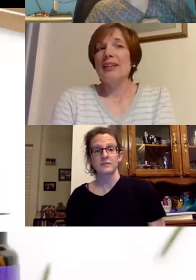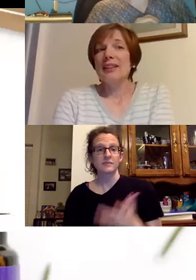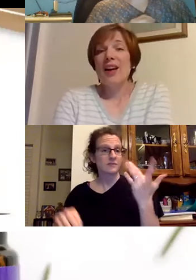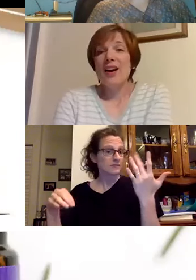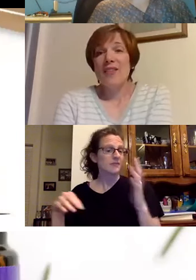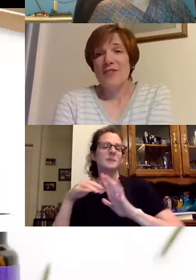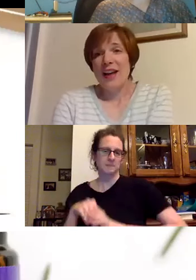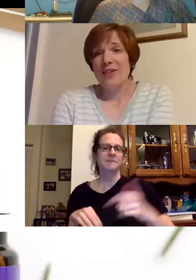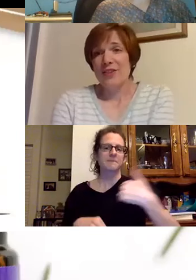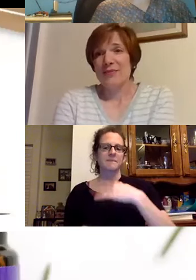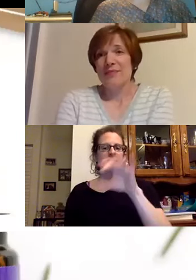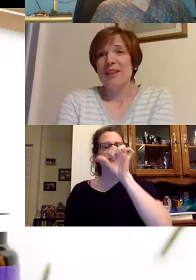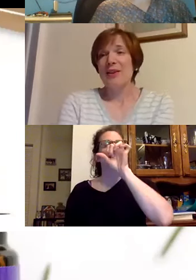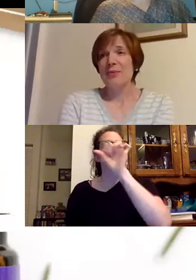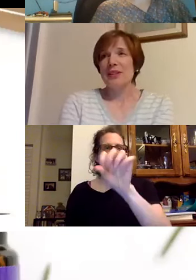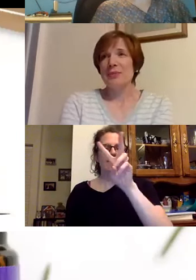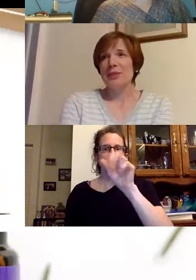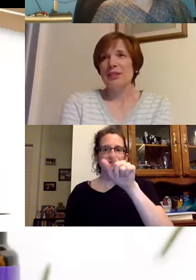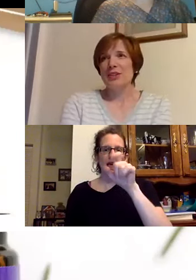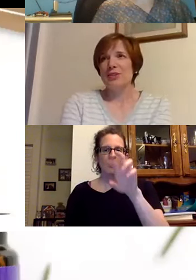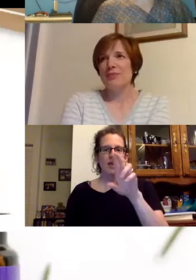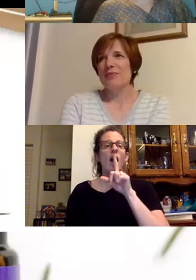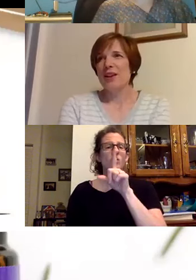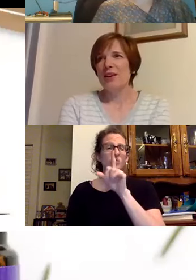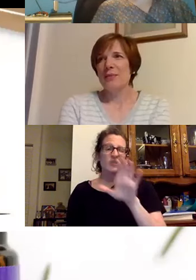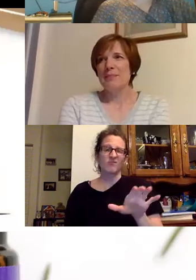I love Valor. I really, really do.